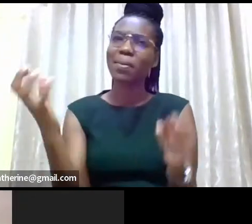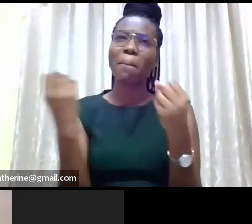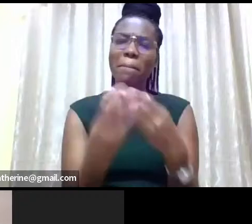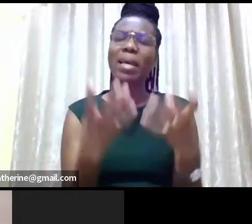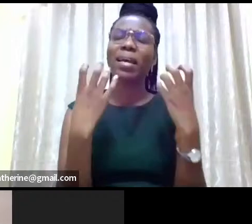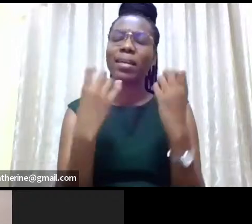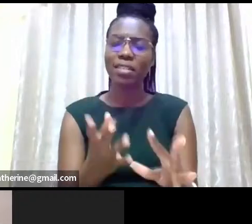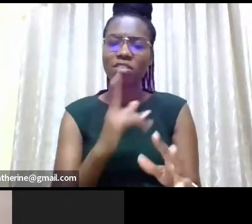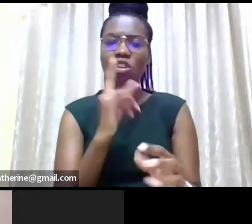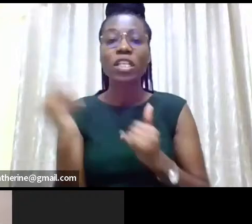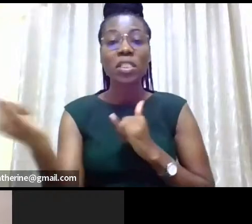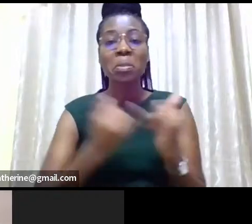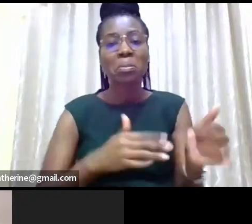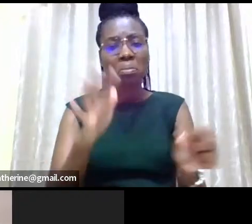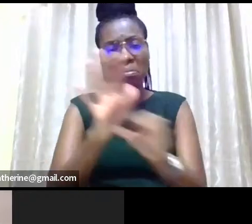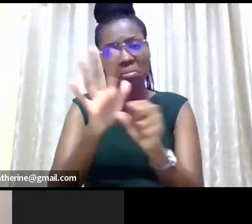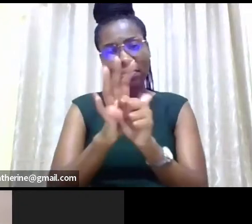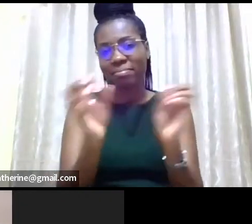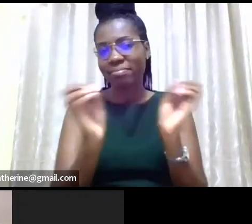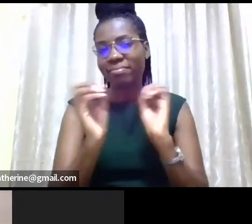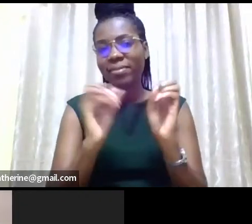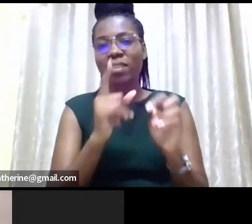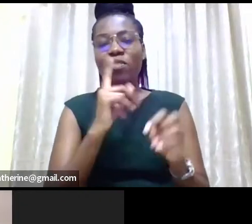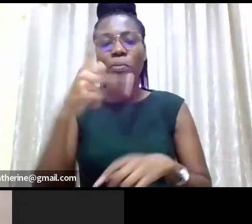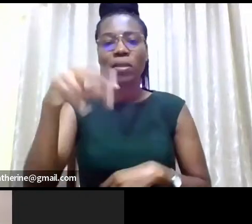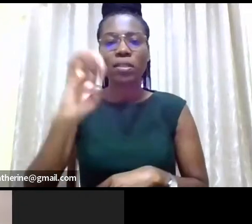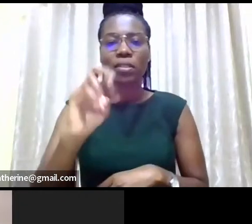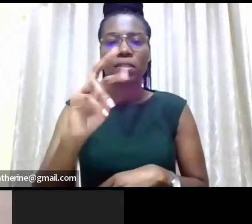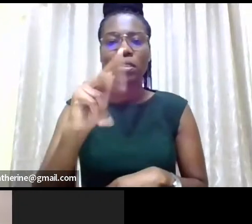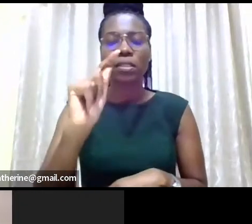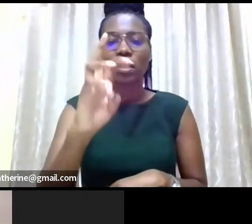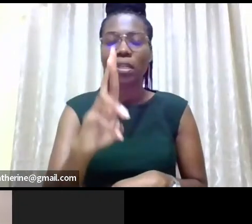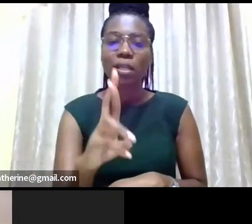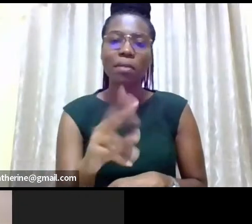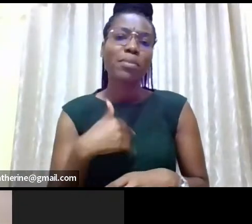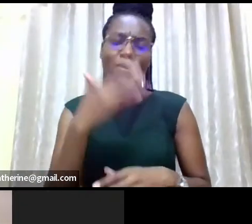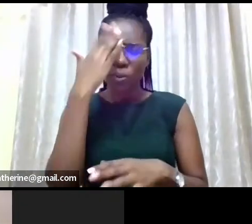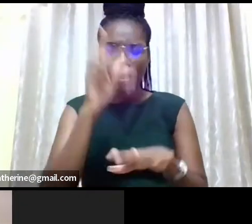more introduction than it is. So Peter Kinyanjui, I know I've taken a bit of time, but take it away.